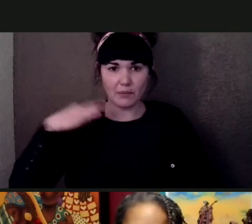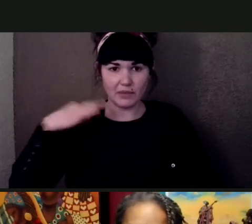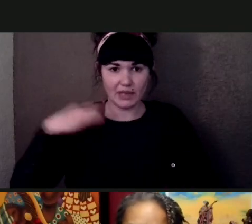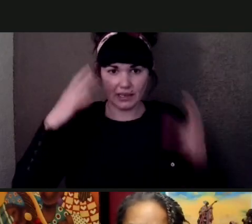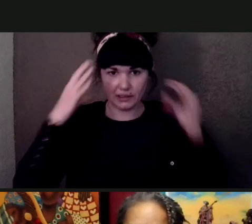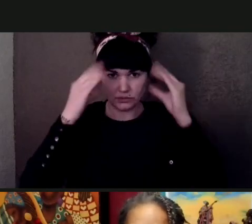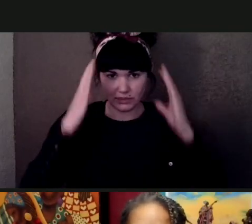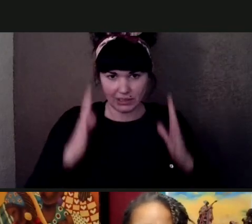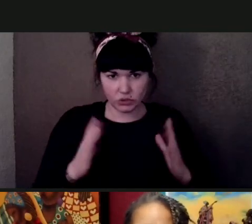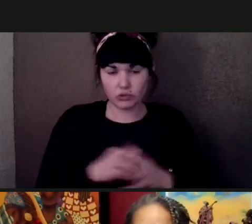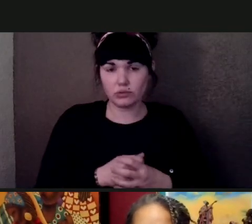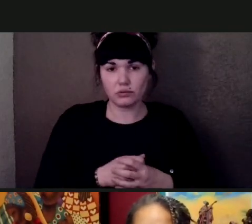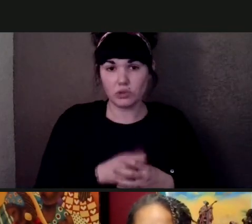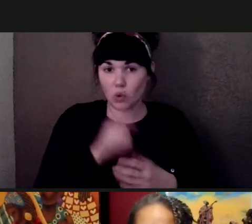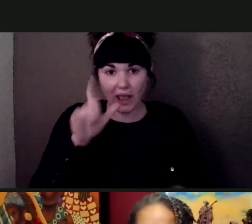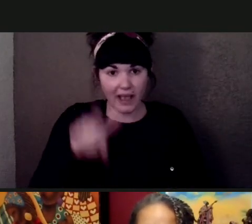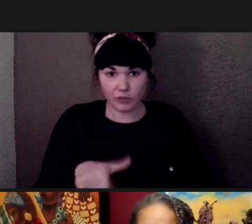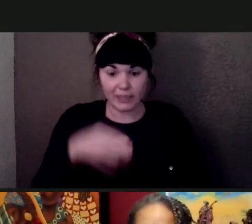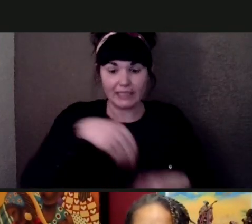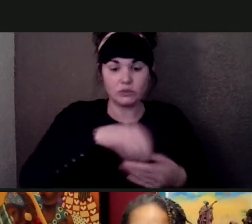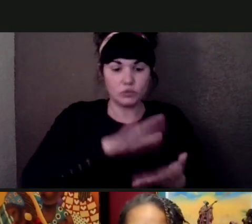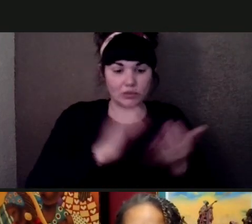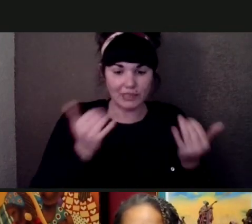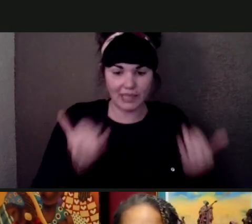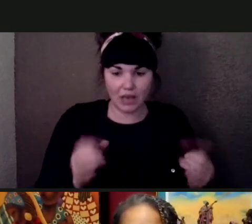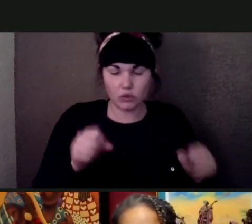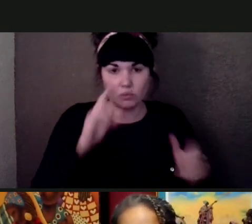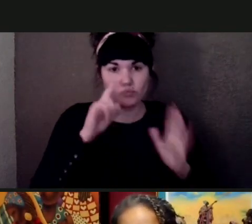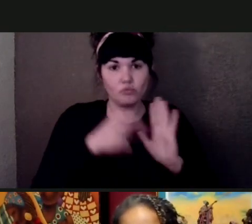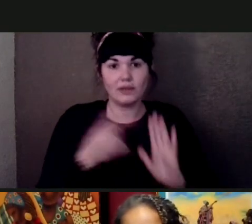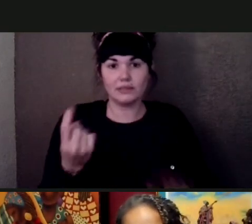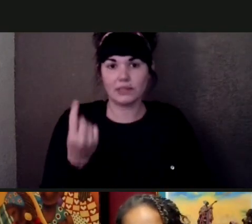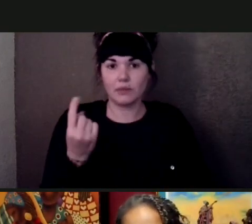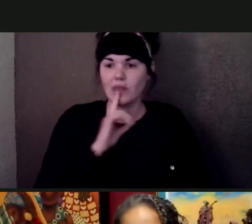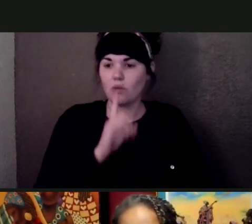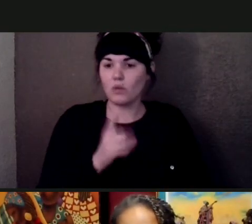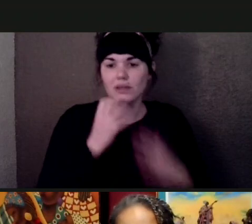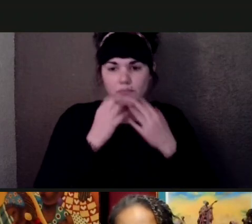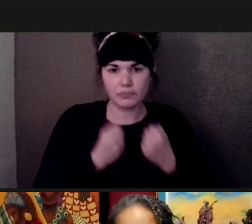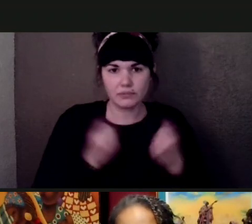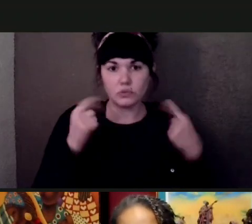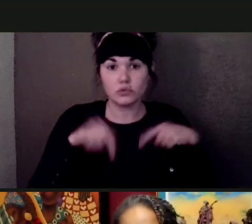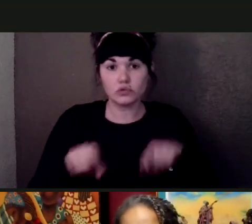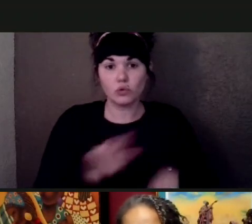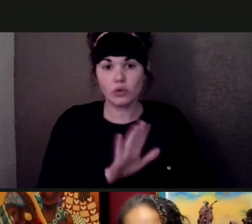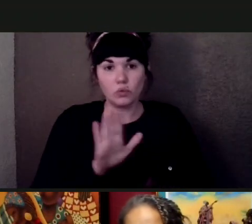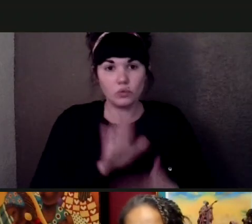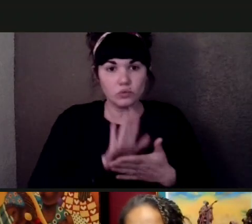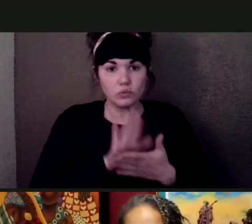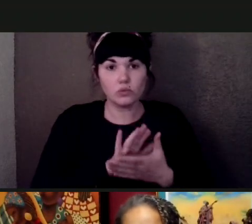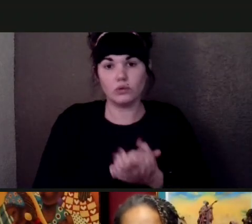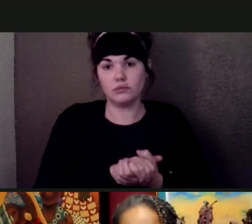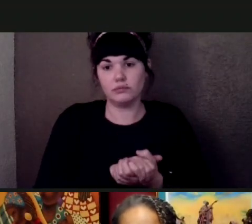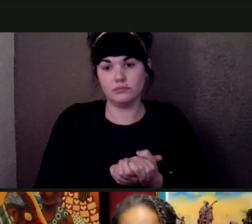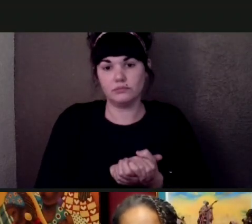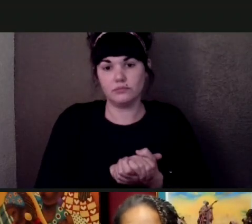nominate someone that meant a lot to you when you were in school. Um, but teachers really,